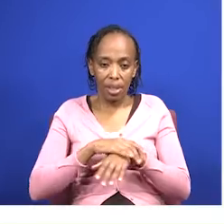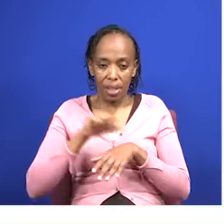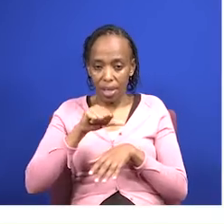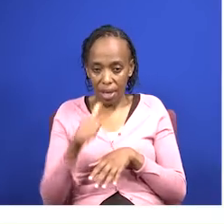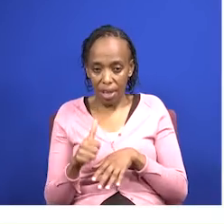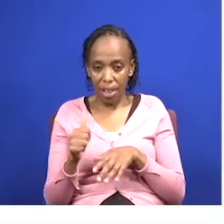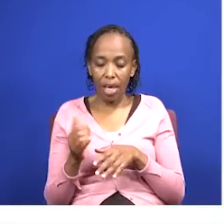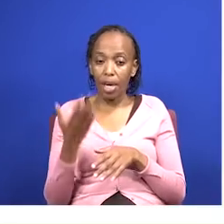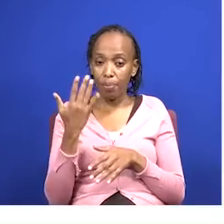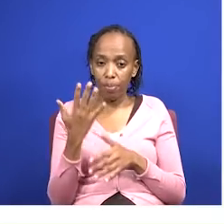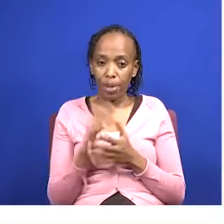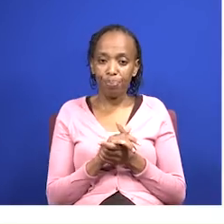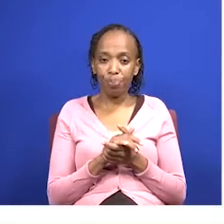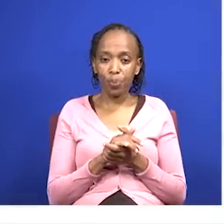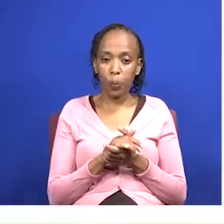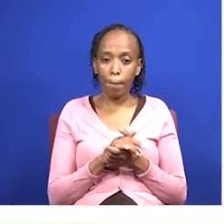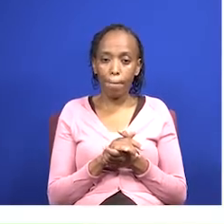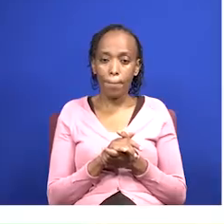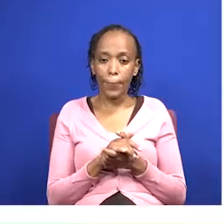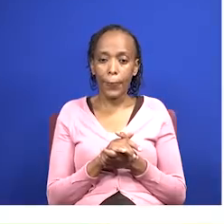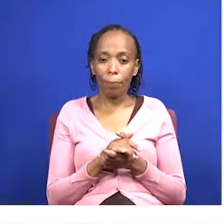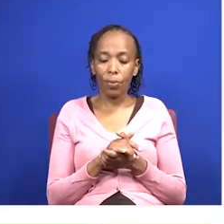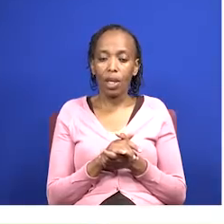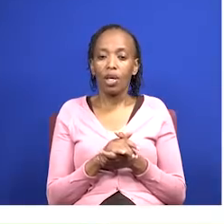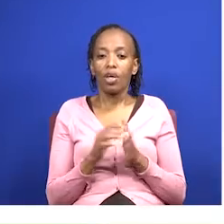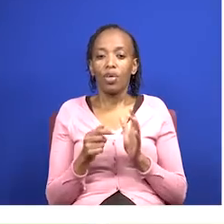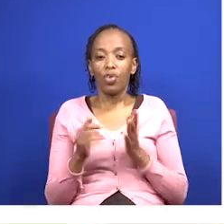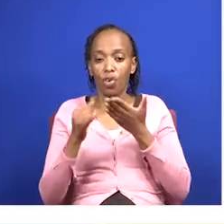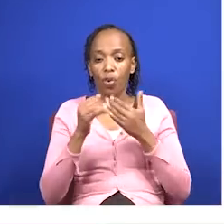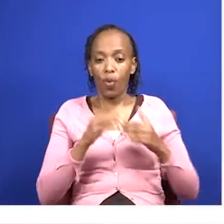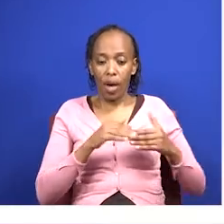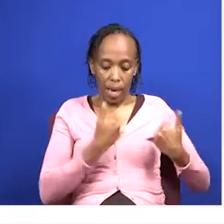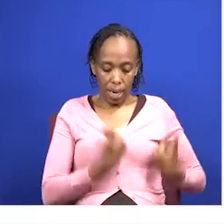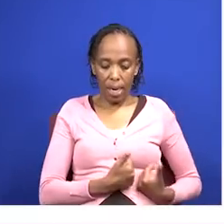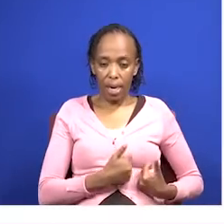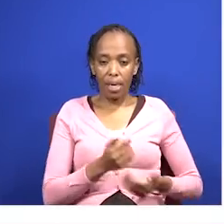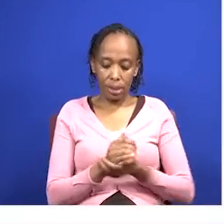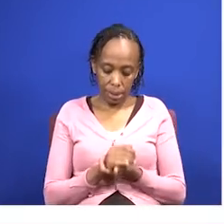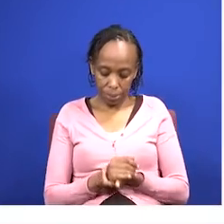get the next sheet of paper. Draw a love heart.